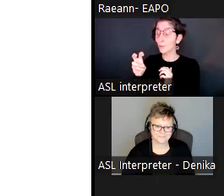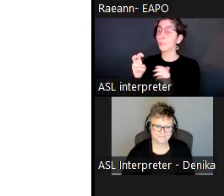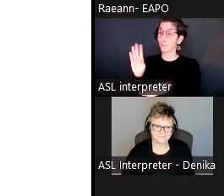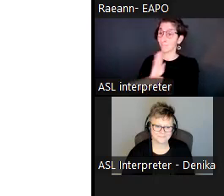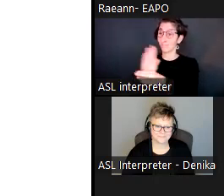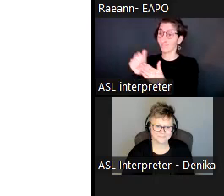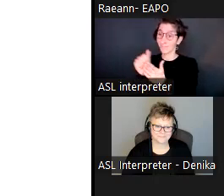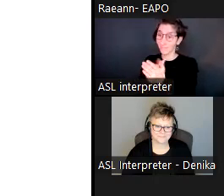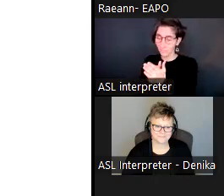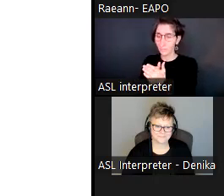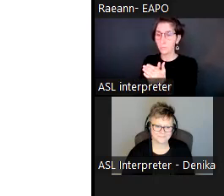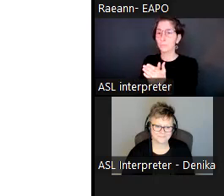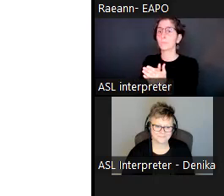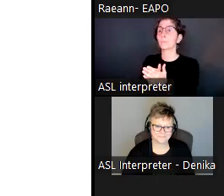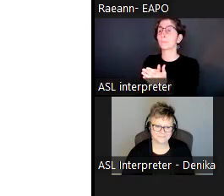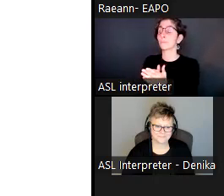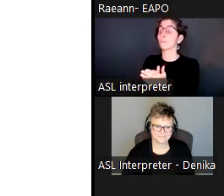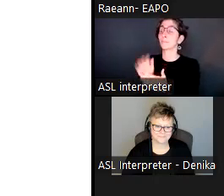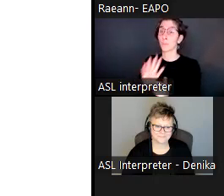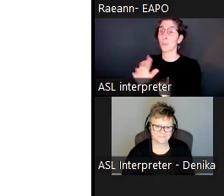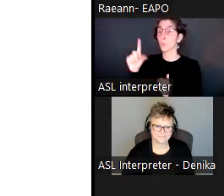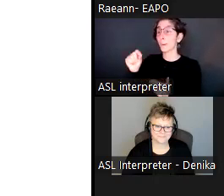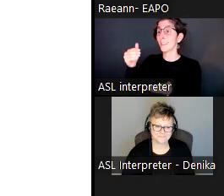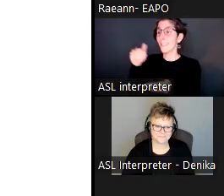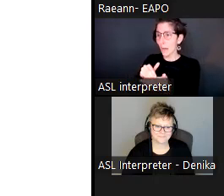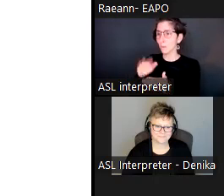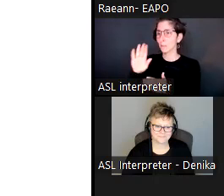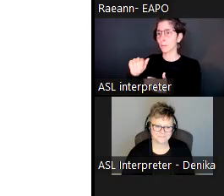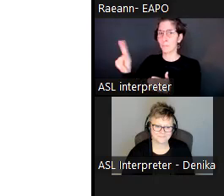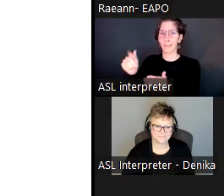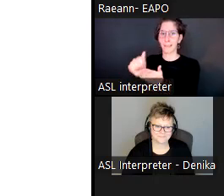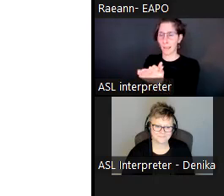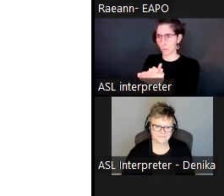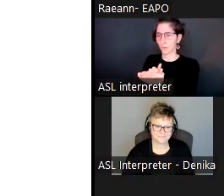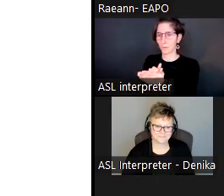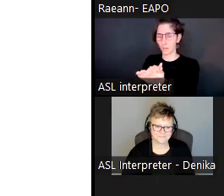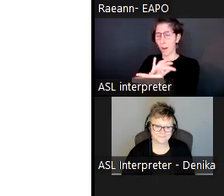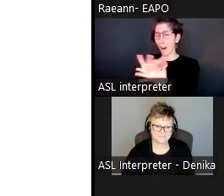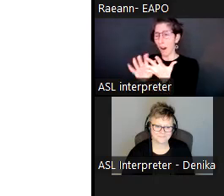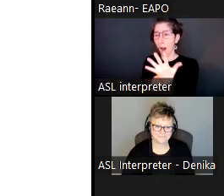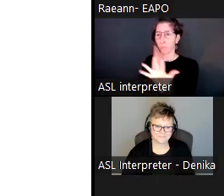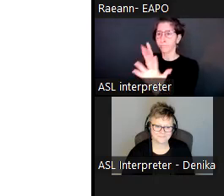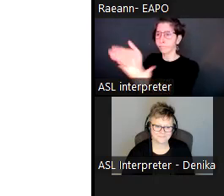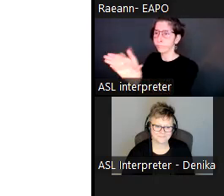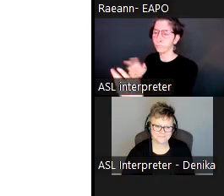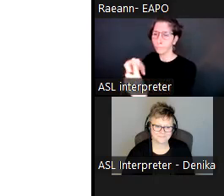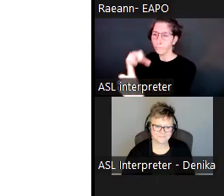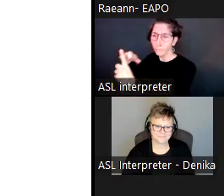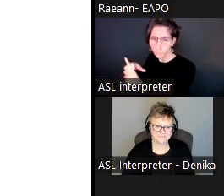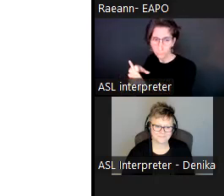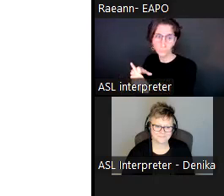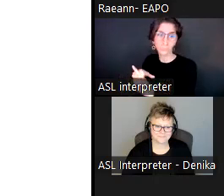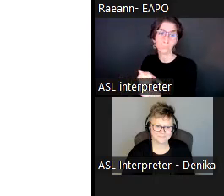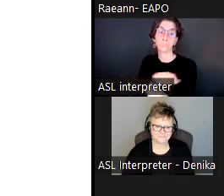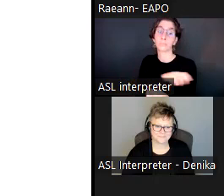to 20,000 bank accounts. And then lastly, the Senior Support Unit. So this is the unit